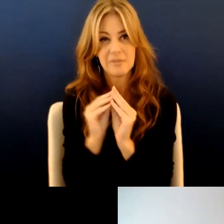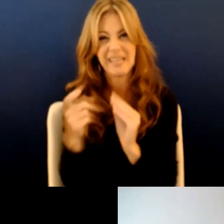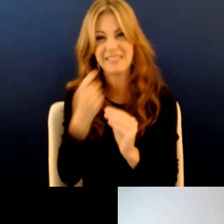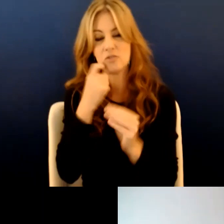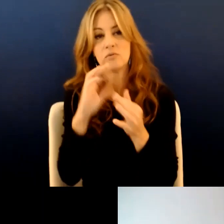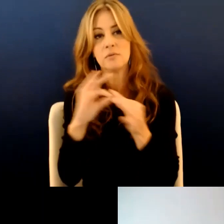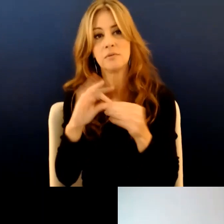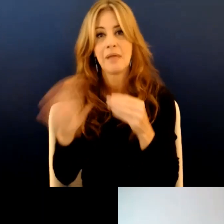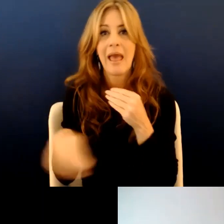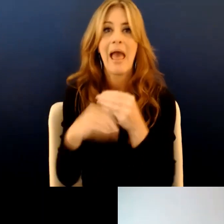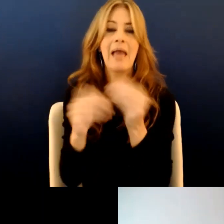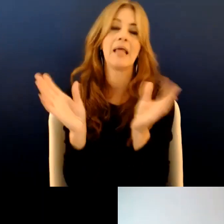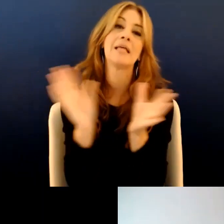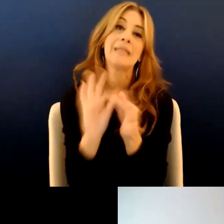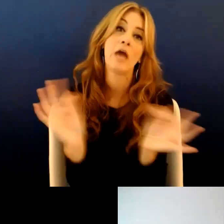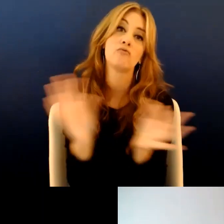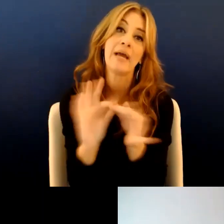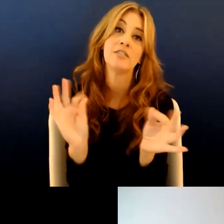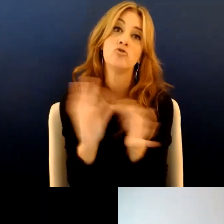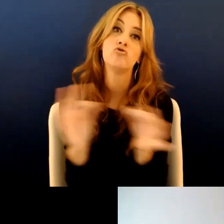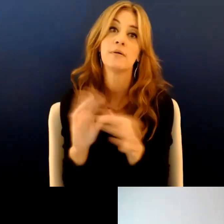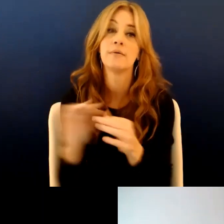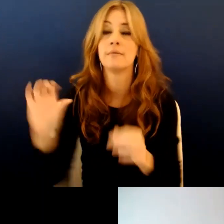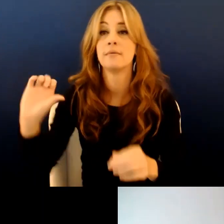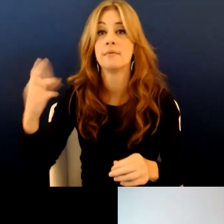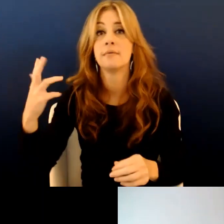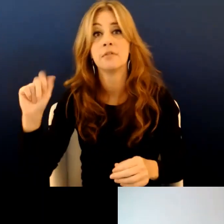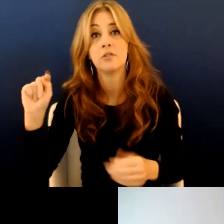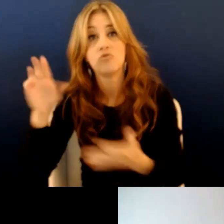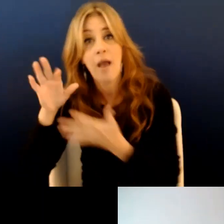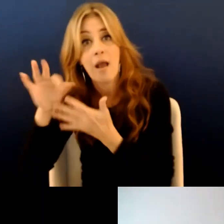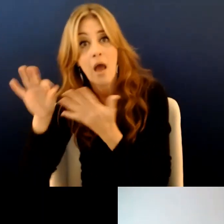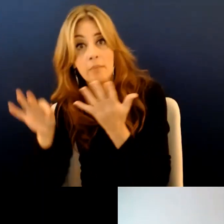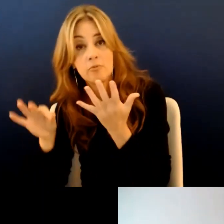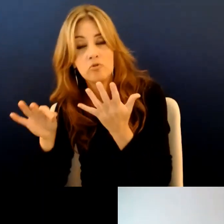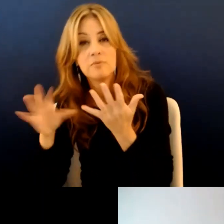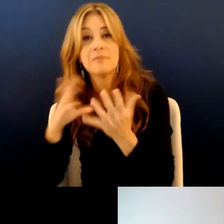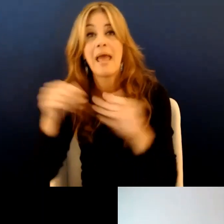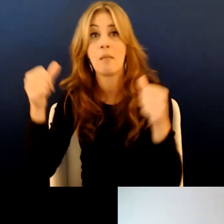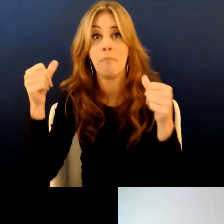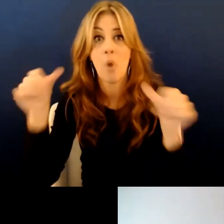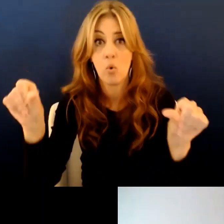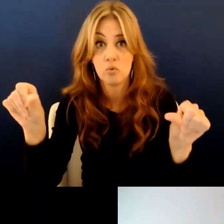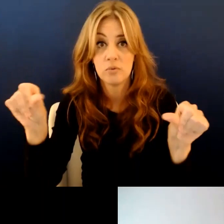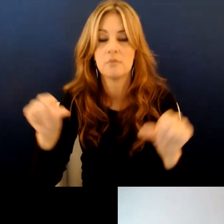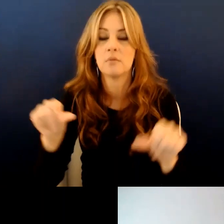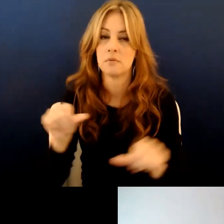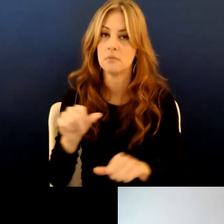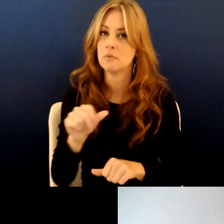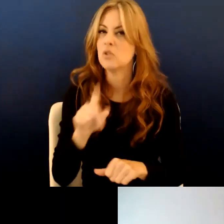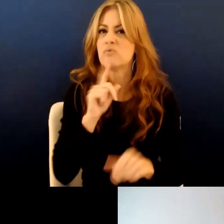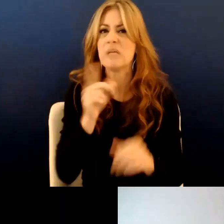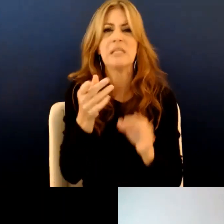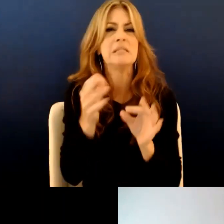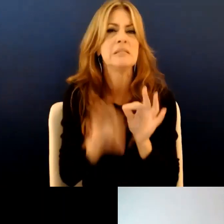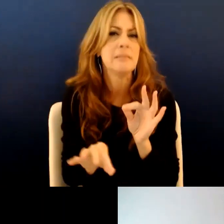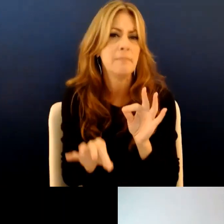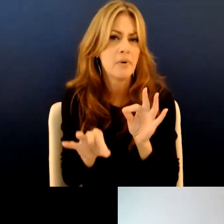adding narration, the chat options, and then posting it. It's just very simple sort